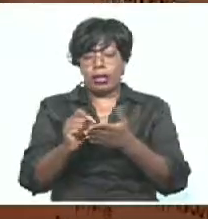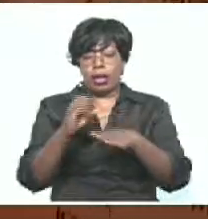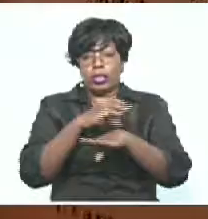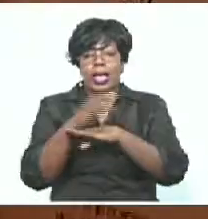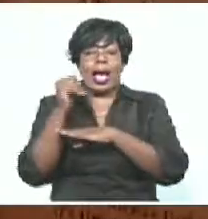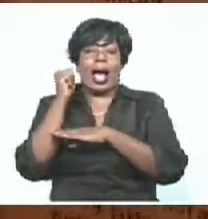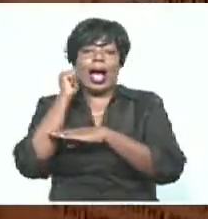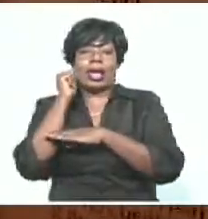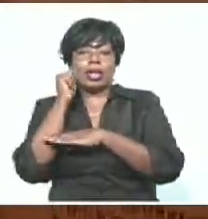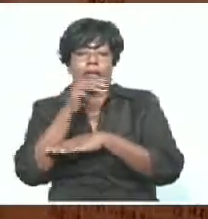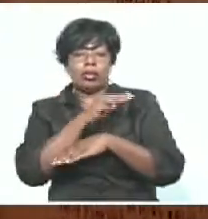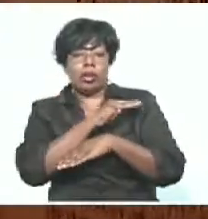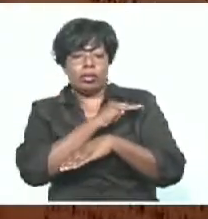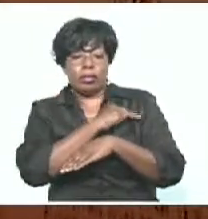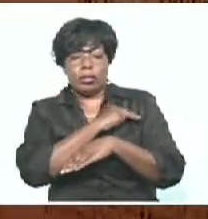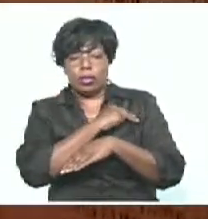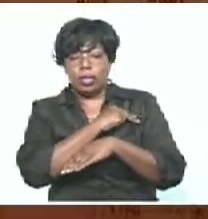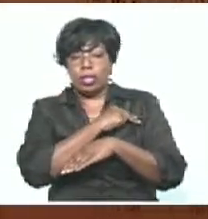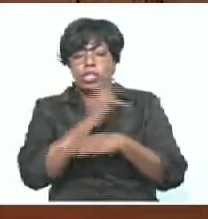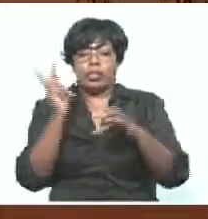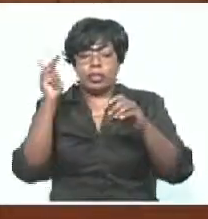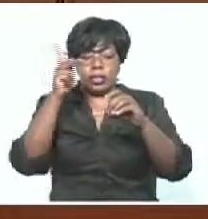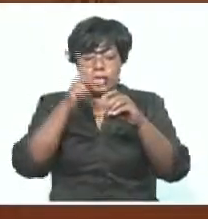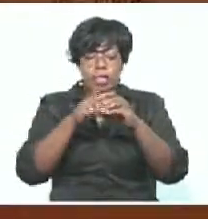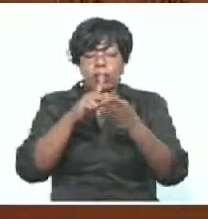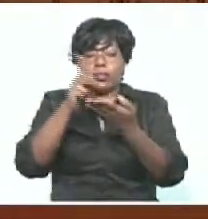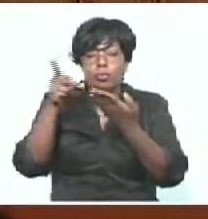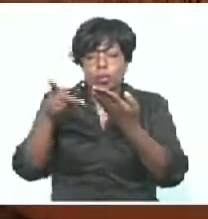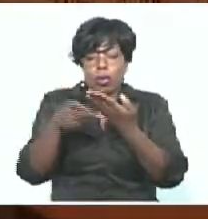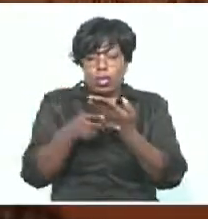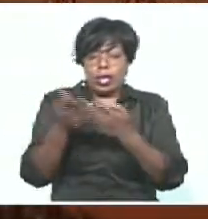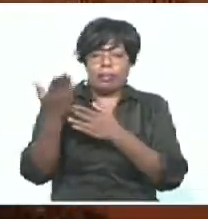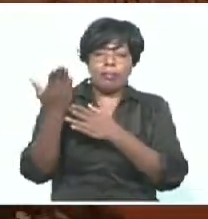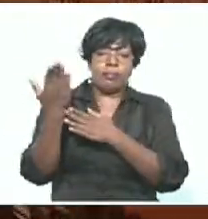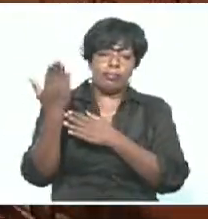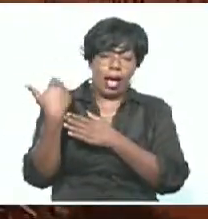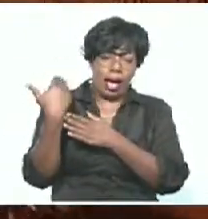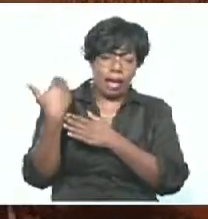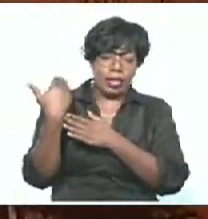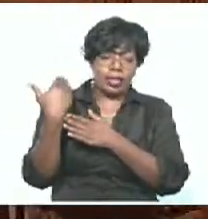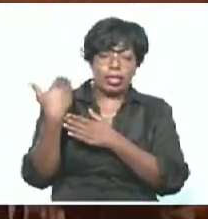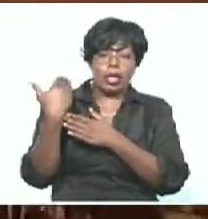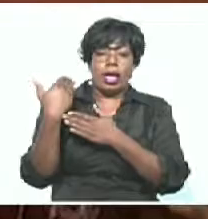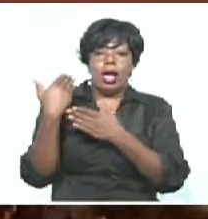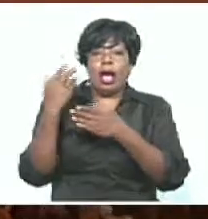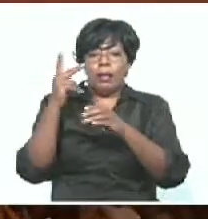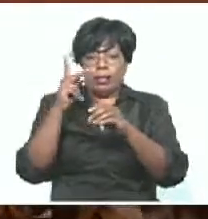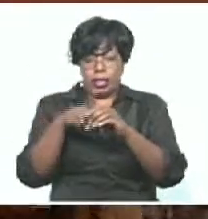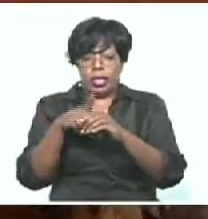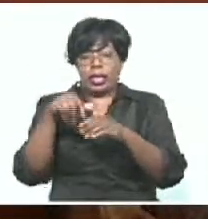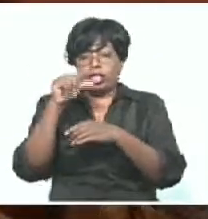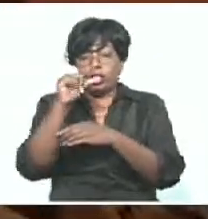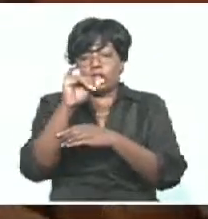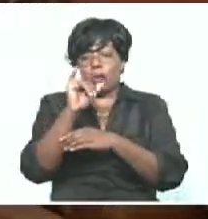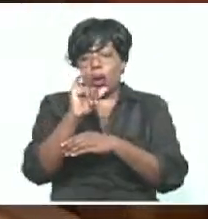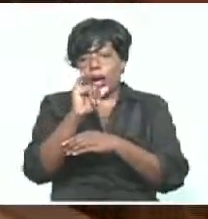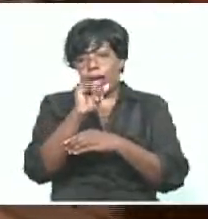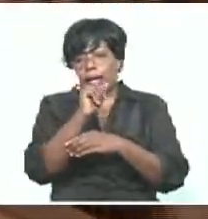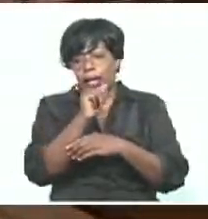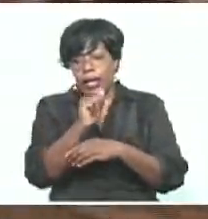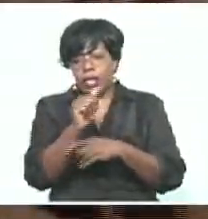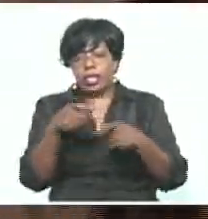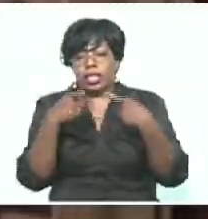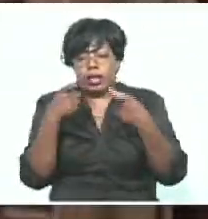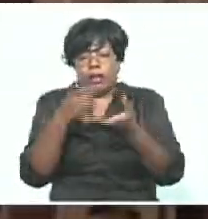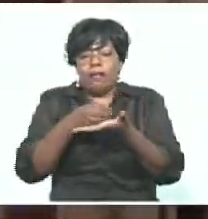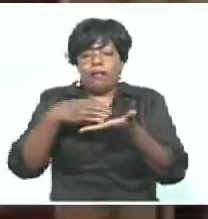Morel Martin, participated in the program and says as a past participant of G.G.Y.A, it provided her an invaluable